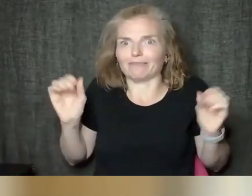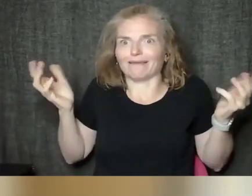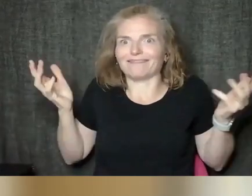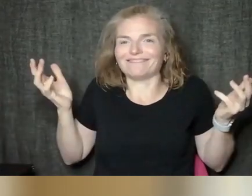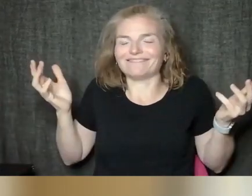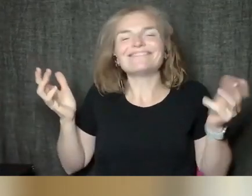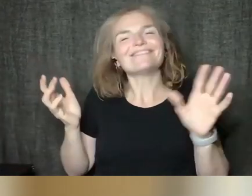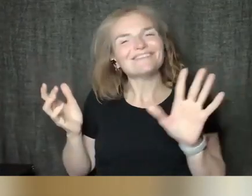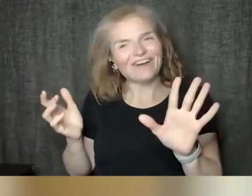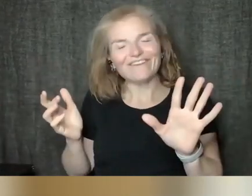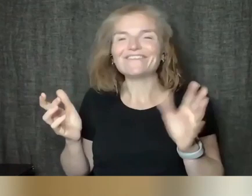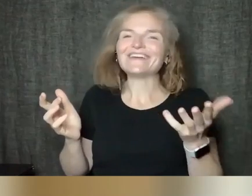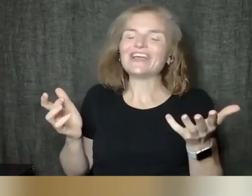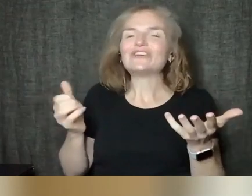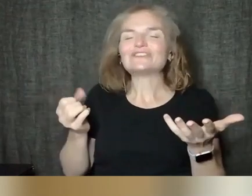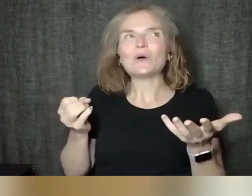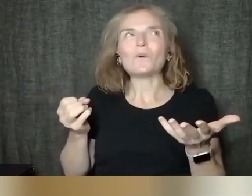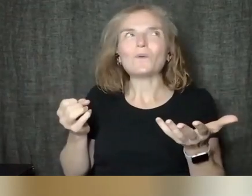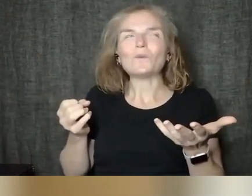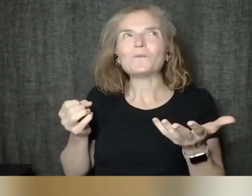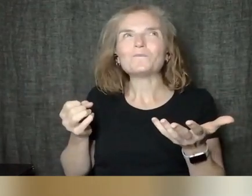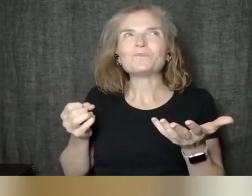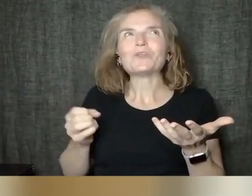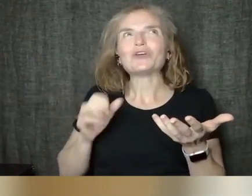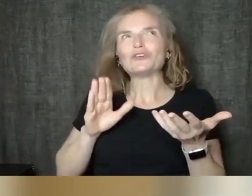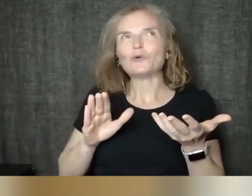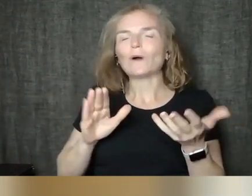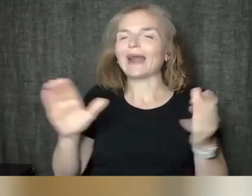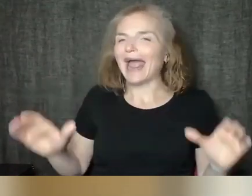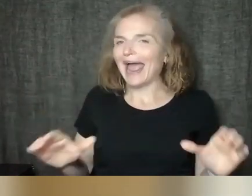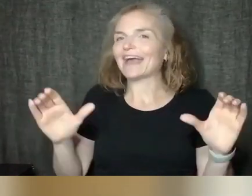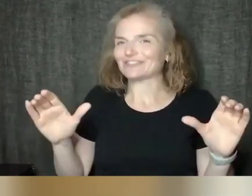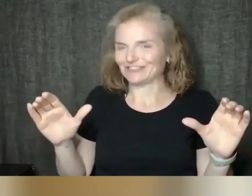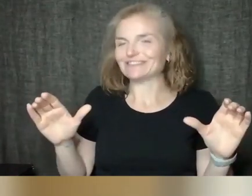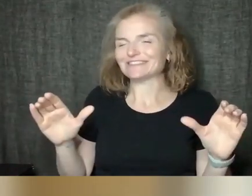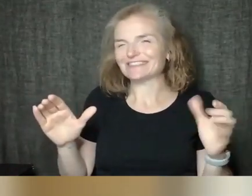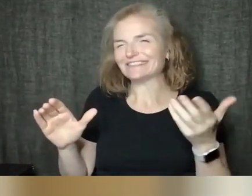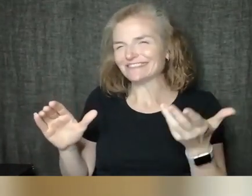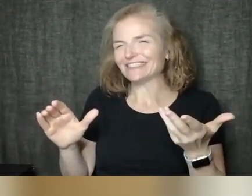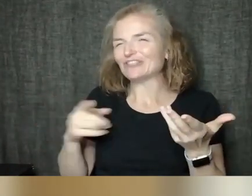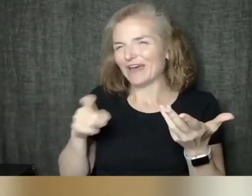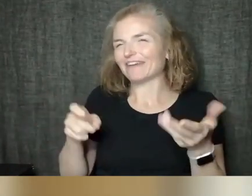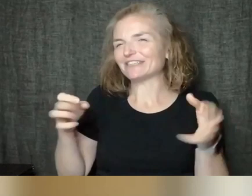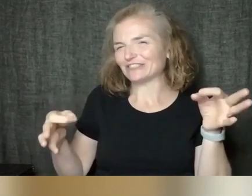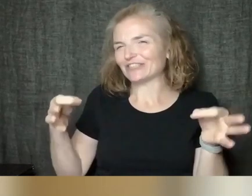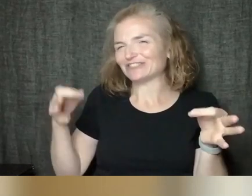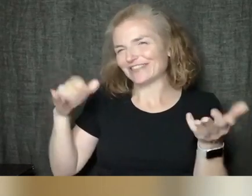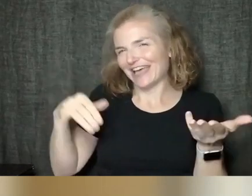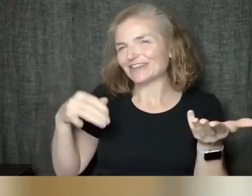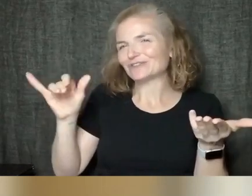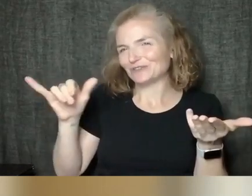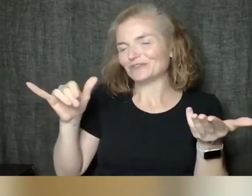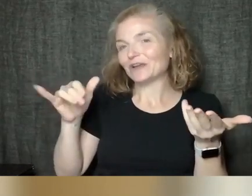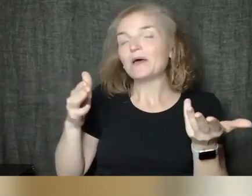So how we act on those is another level of that we have to discern. But to